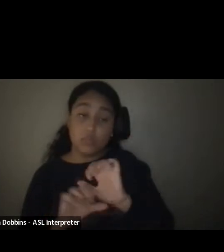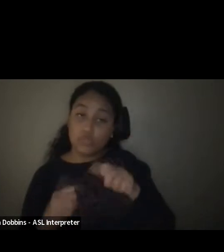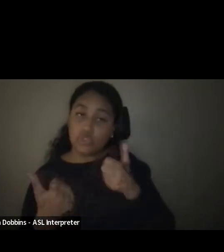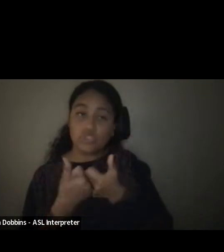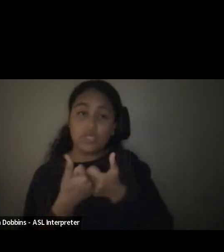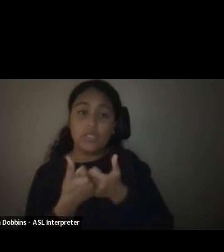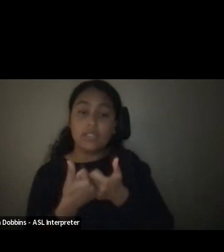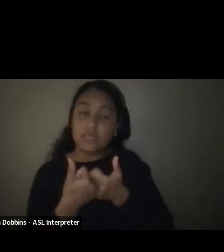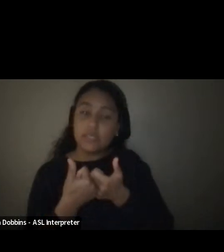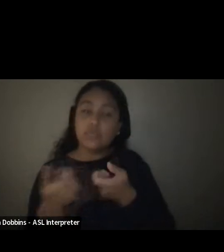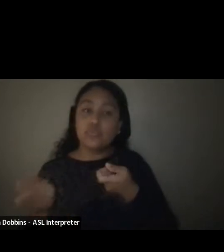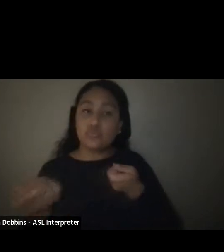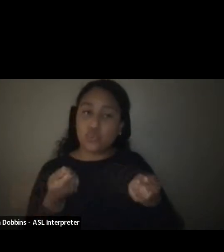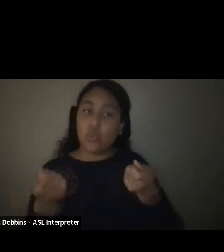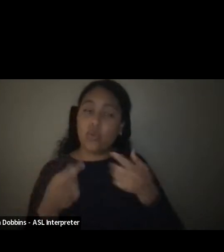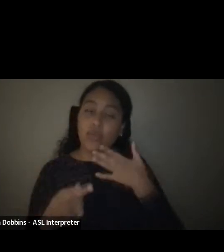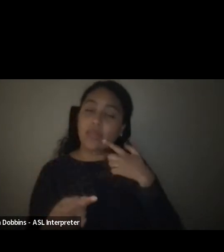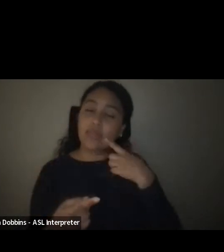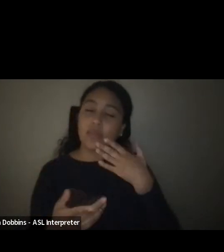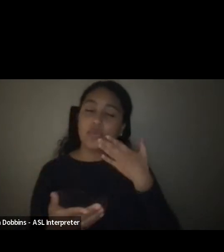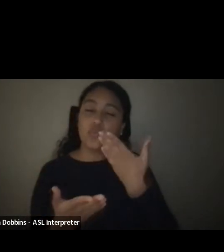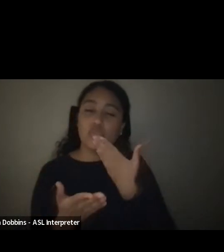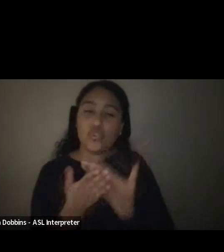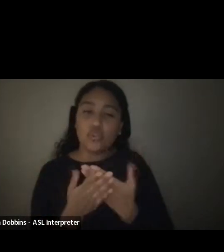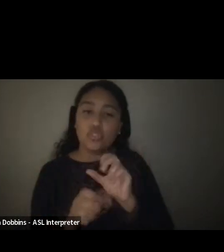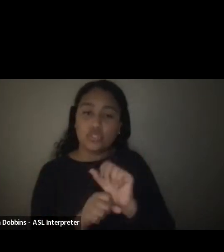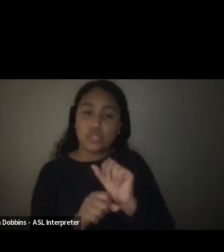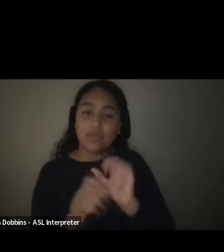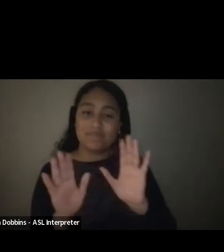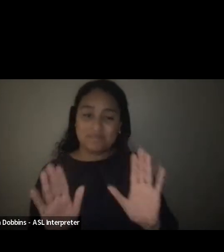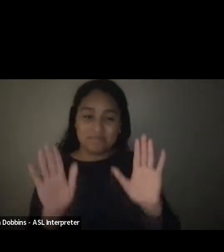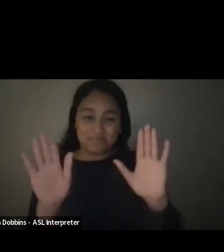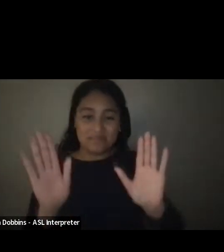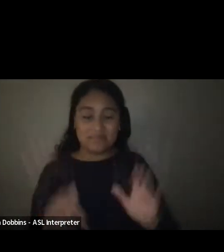challenging to facilitate. I Yeah. think you did a great job. Thank you. Yeah. Yes. Thank you. You did excellent.